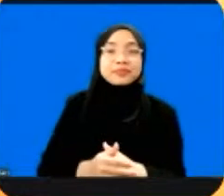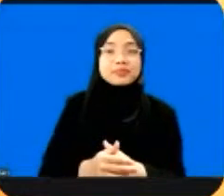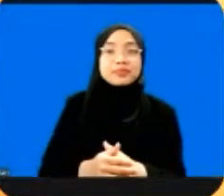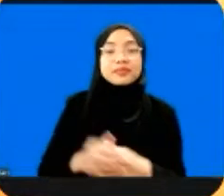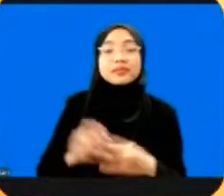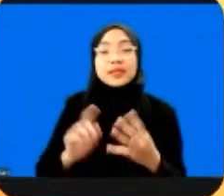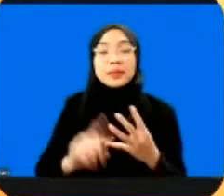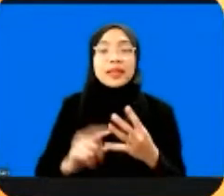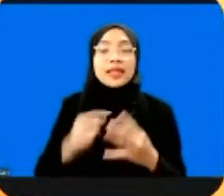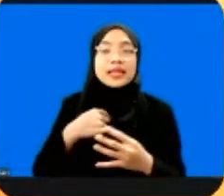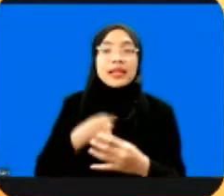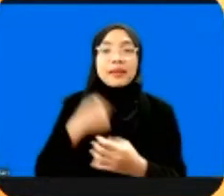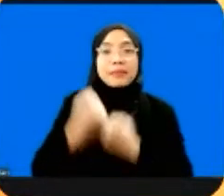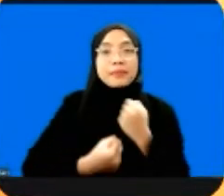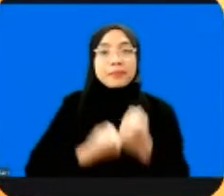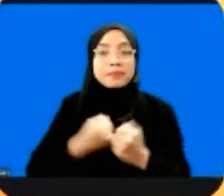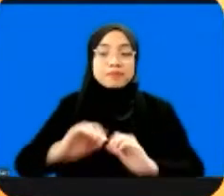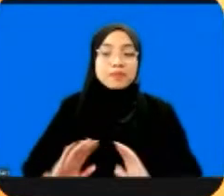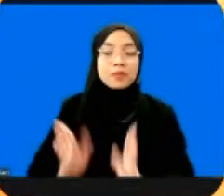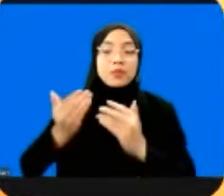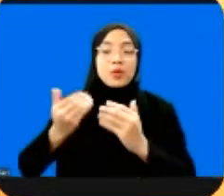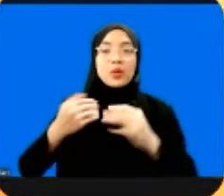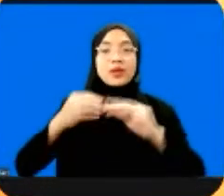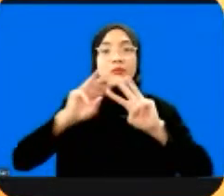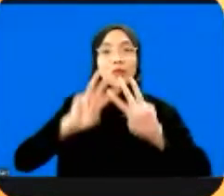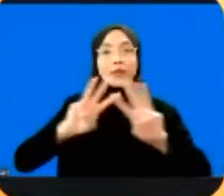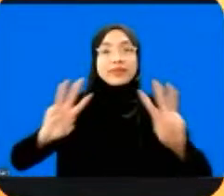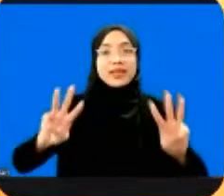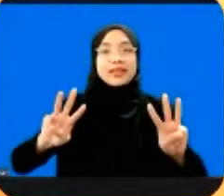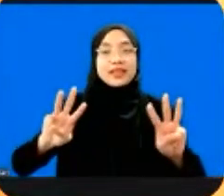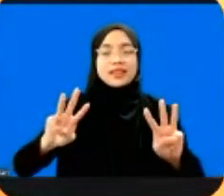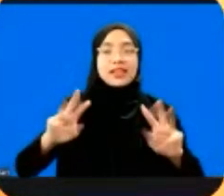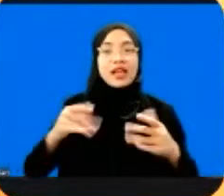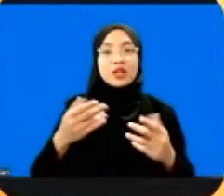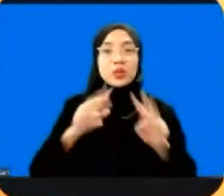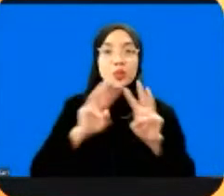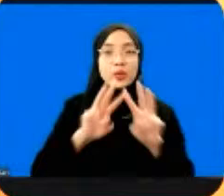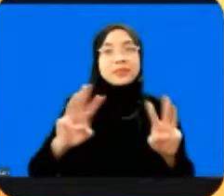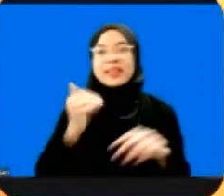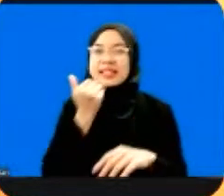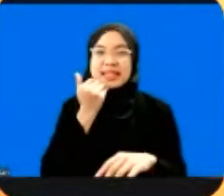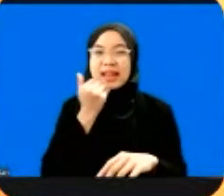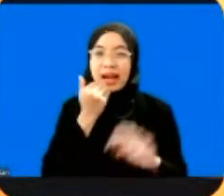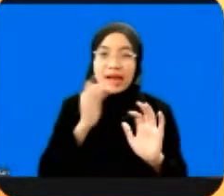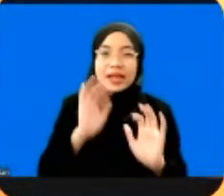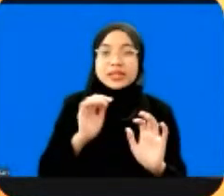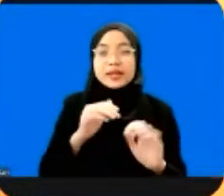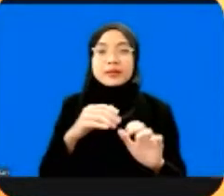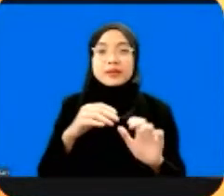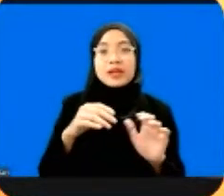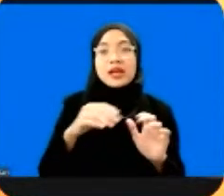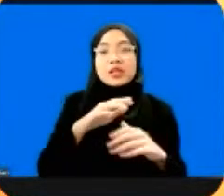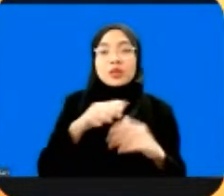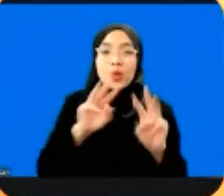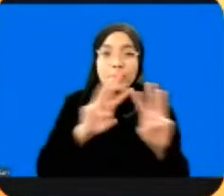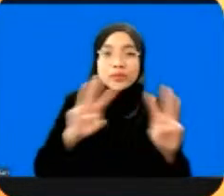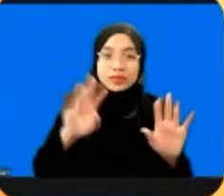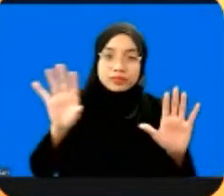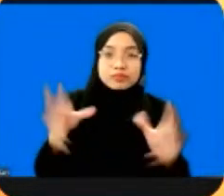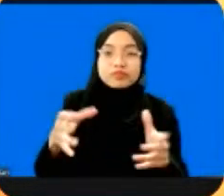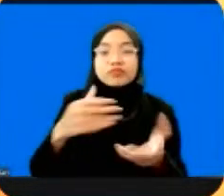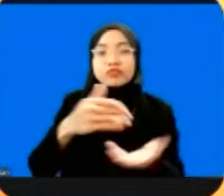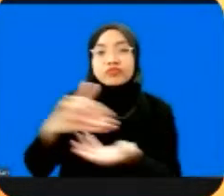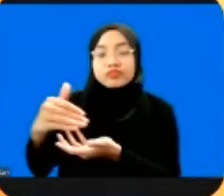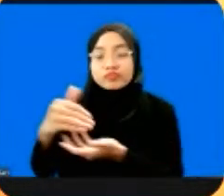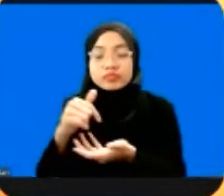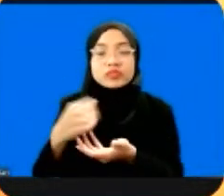as a simple web page from the link tree, but we try to combine all aggregate the